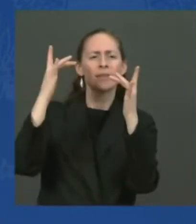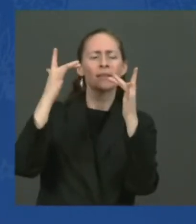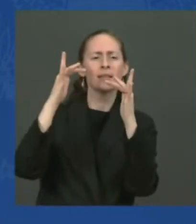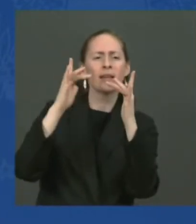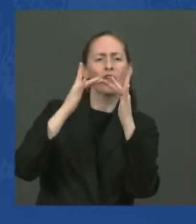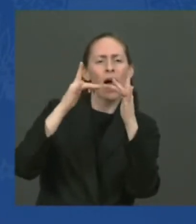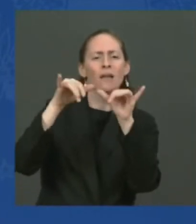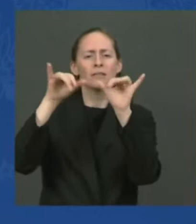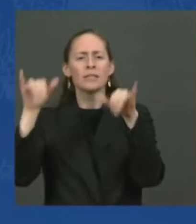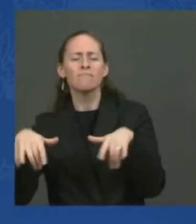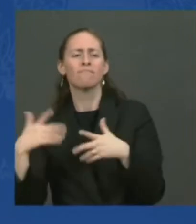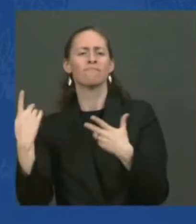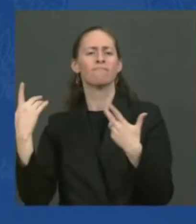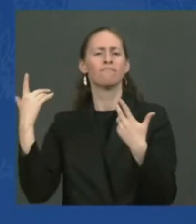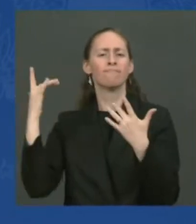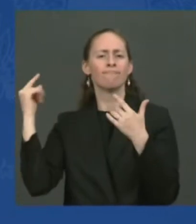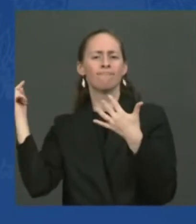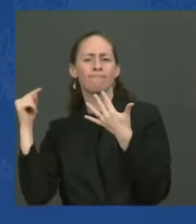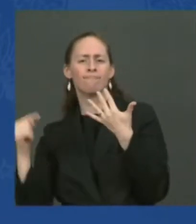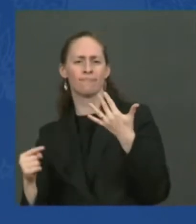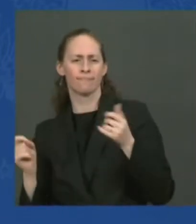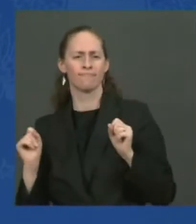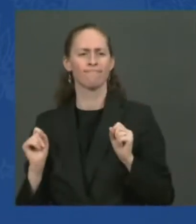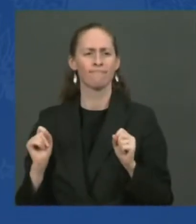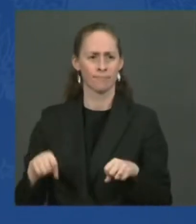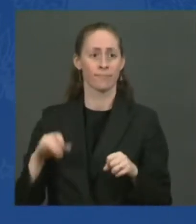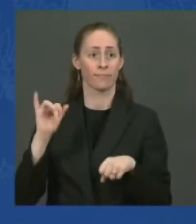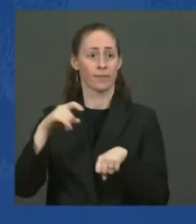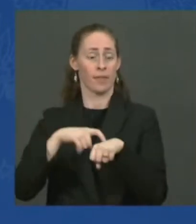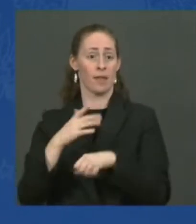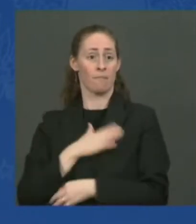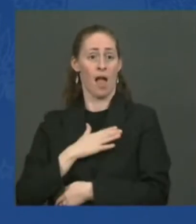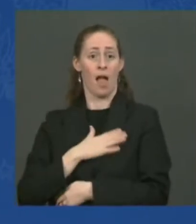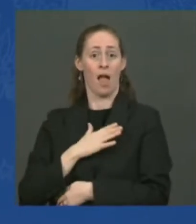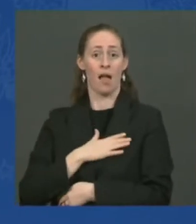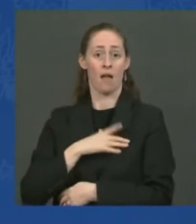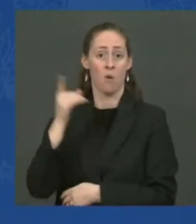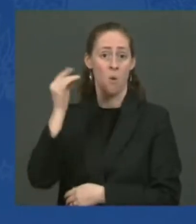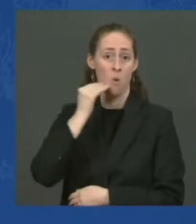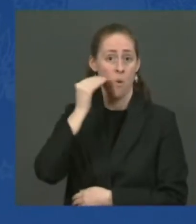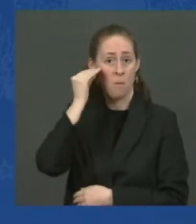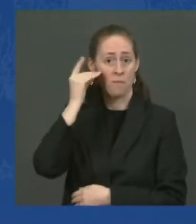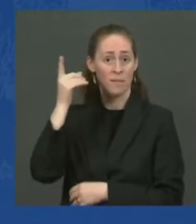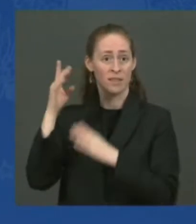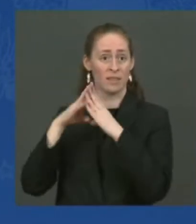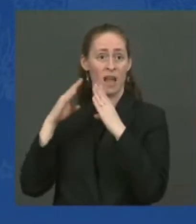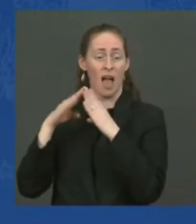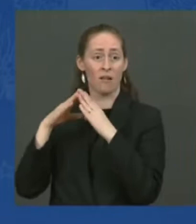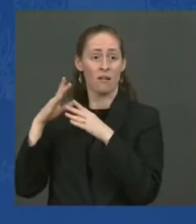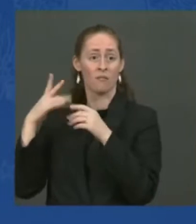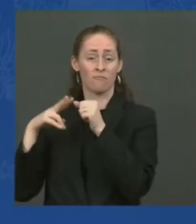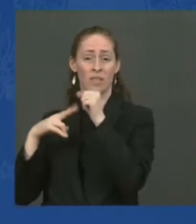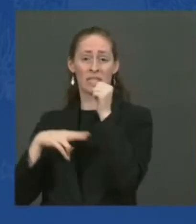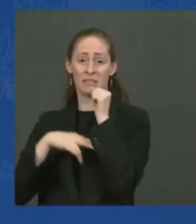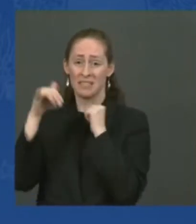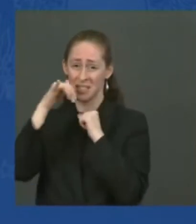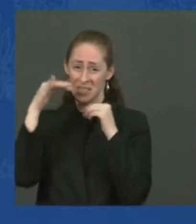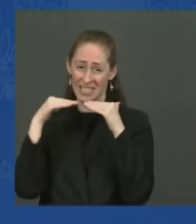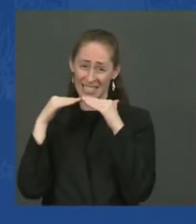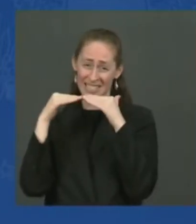got a major bridge in my hometown, and it's also a major bottleneck, desperately in need of